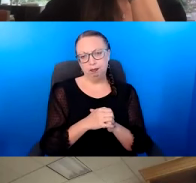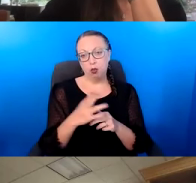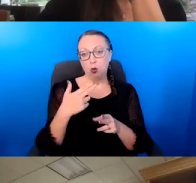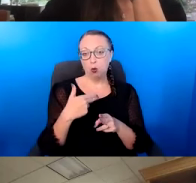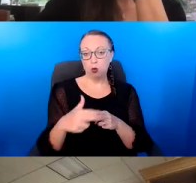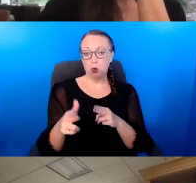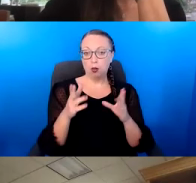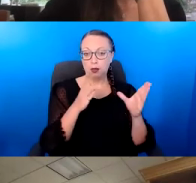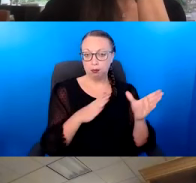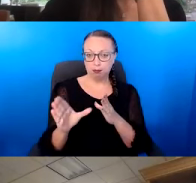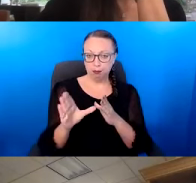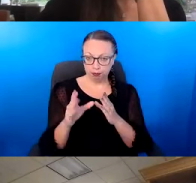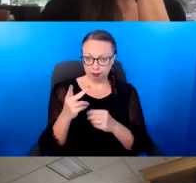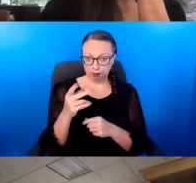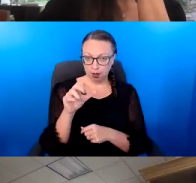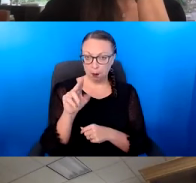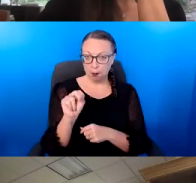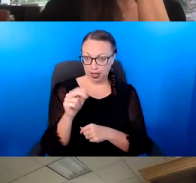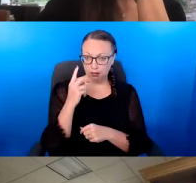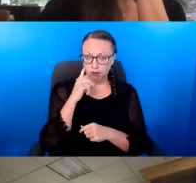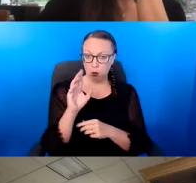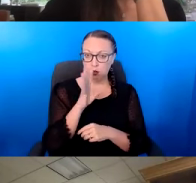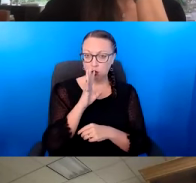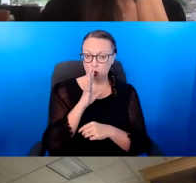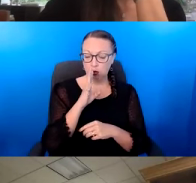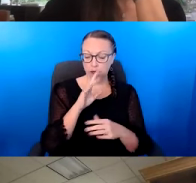the plan of the talk. It's going to be in 3